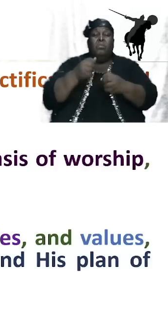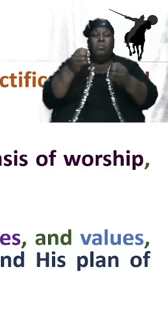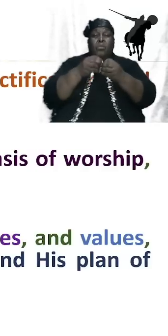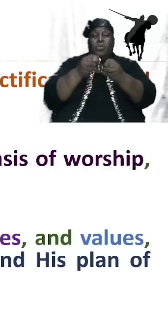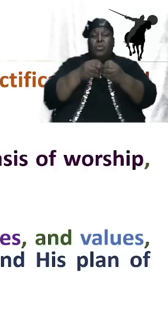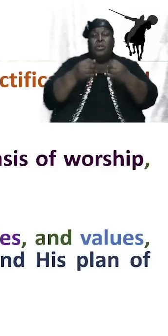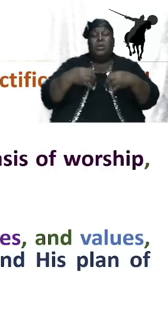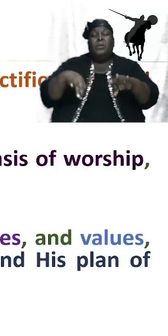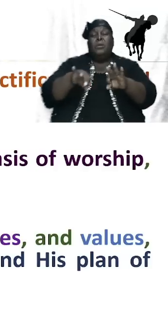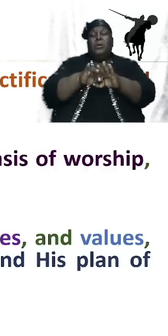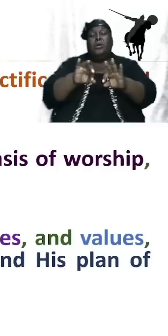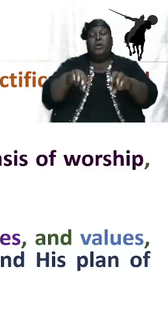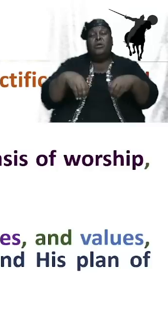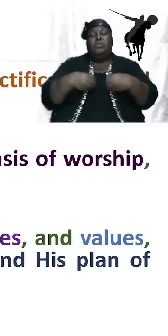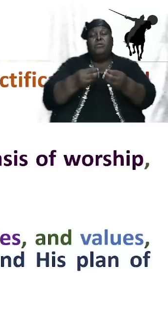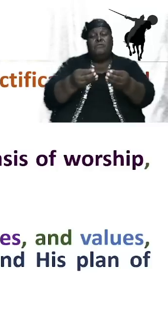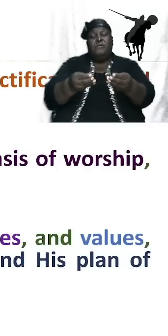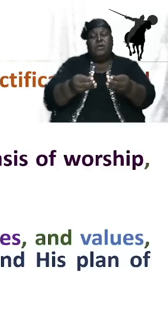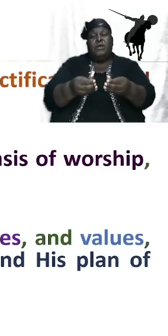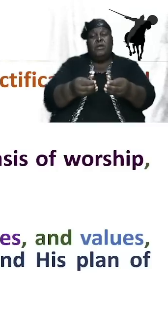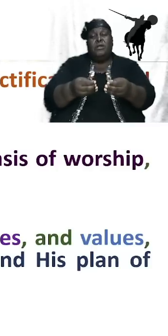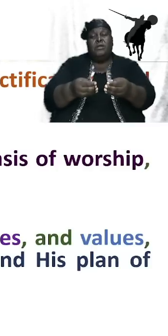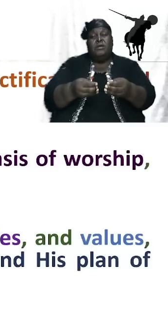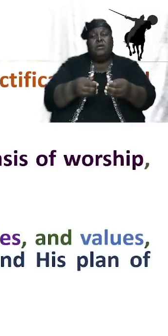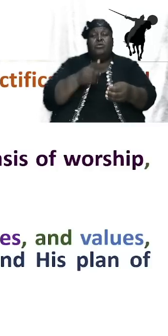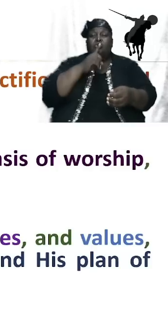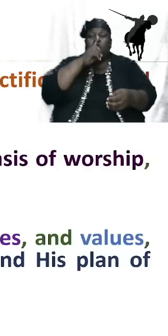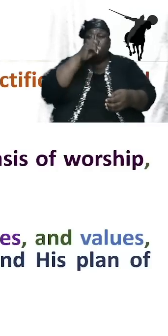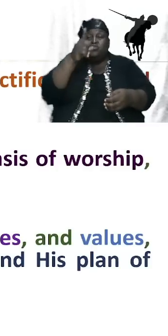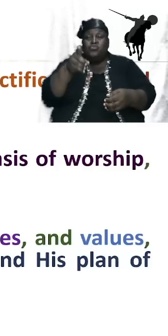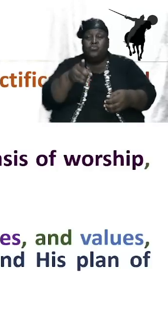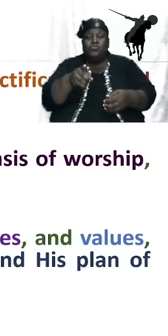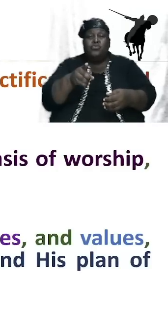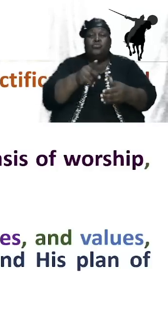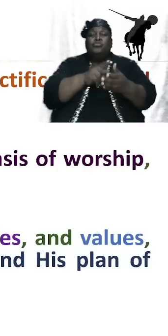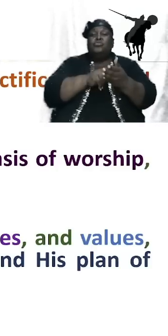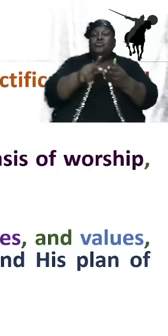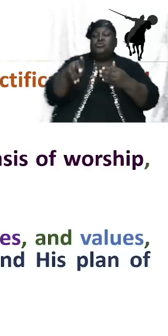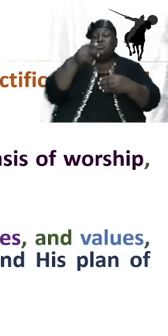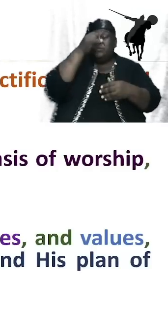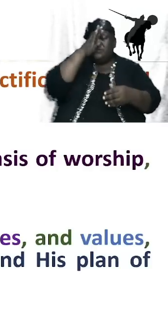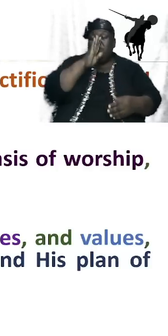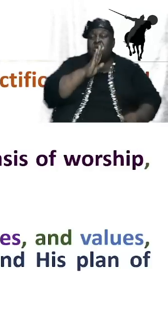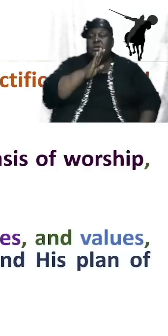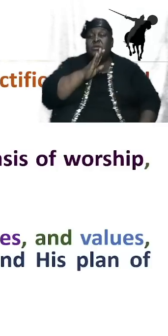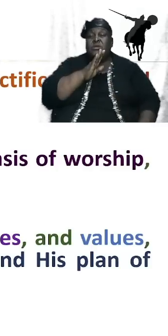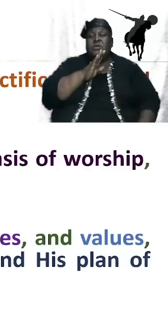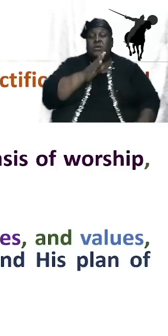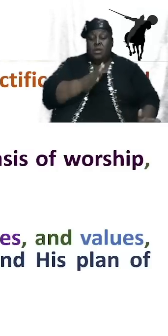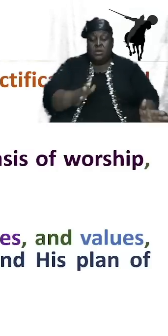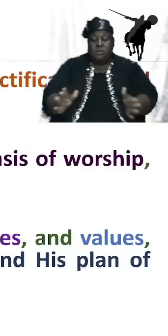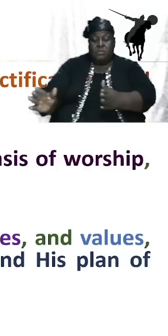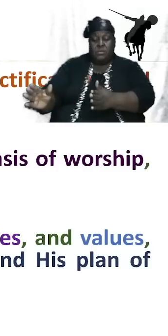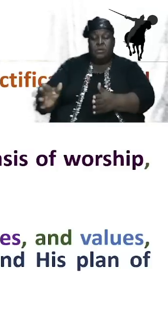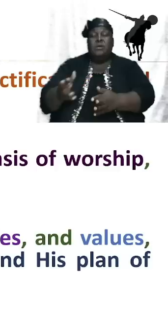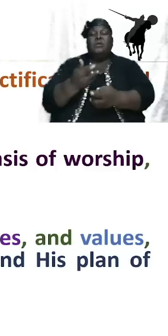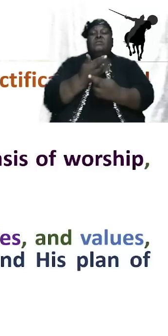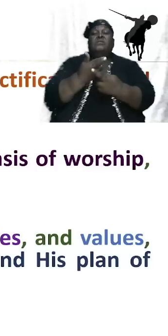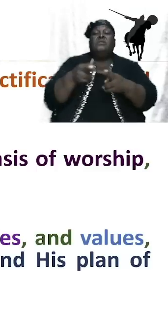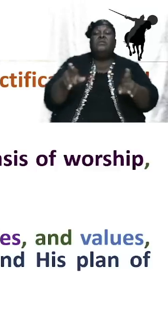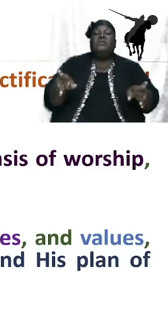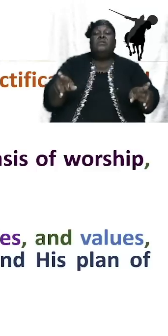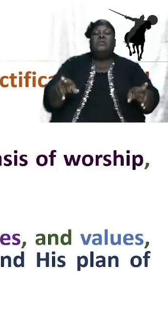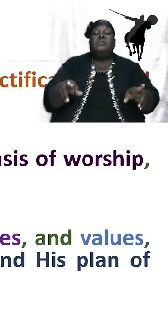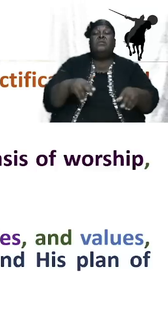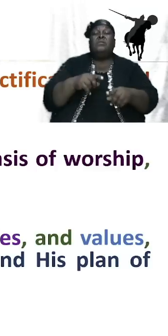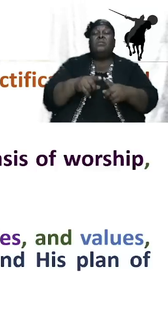it provides, sound doctrine provides a true representation of God and His plan of redemption. When you have sound